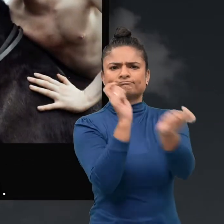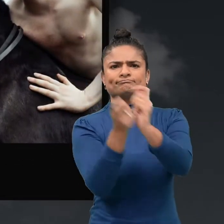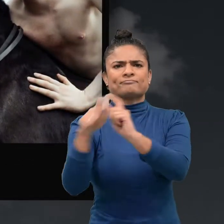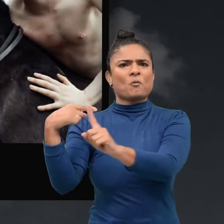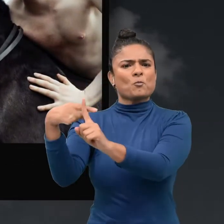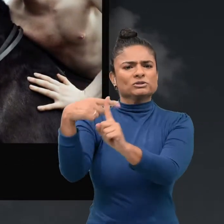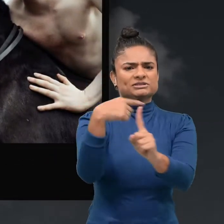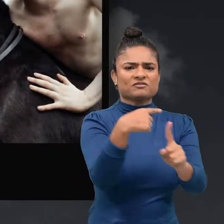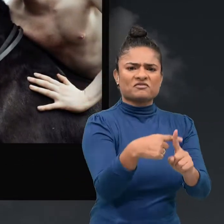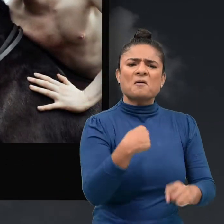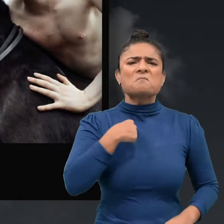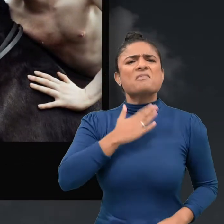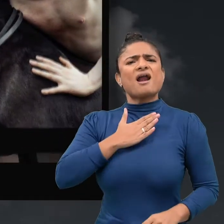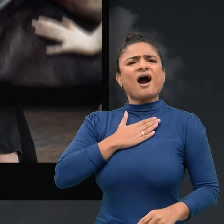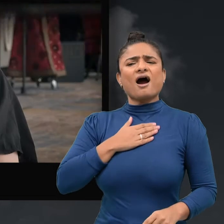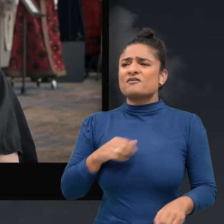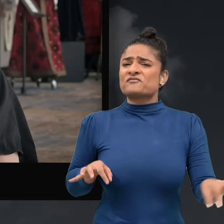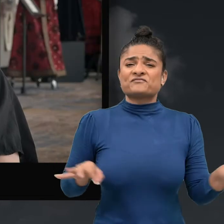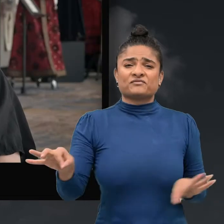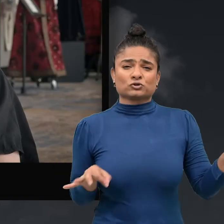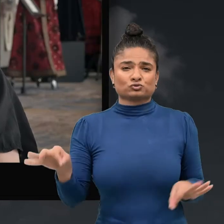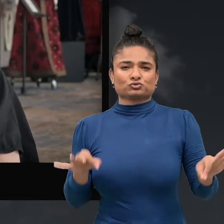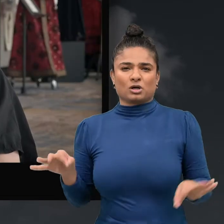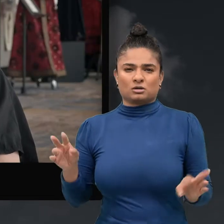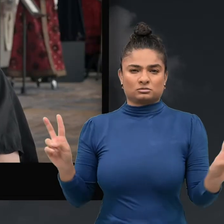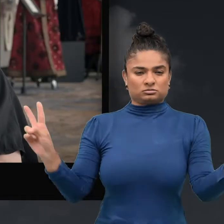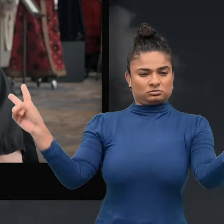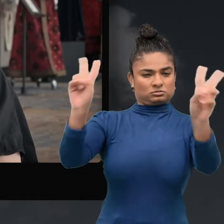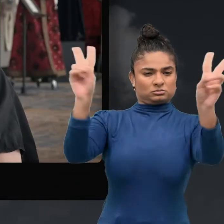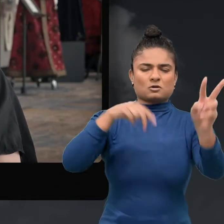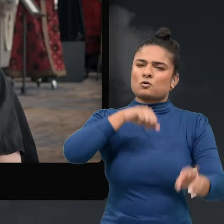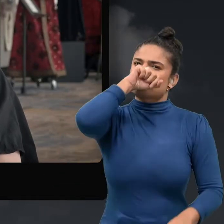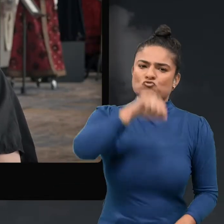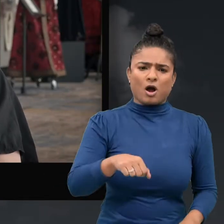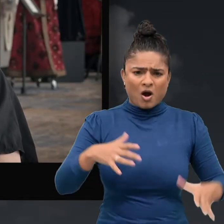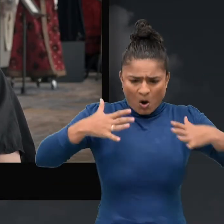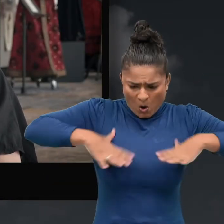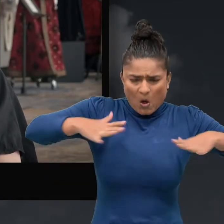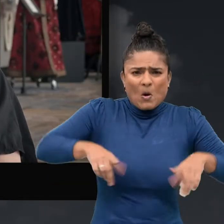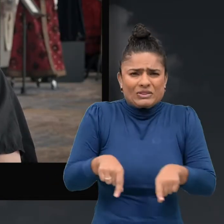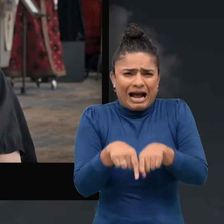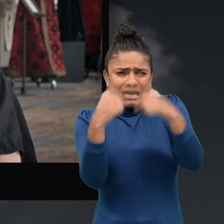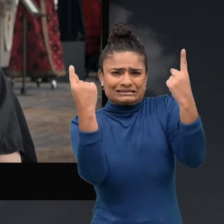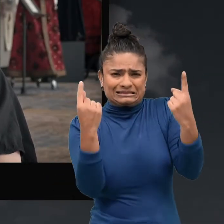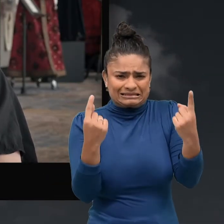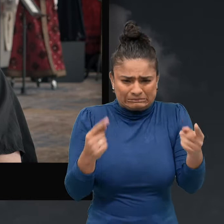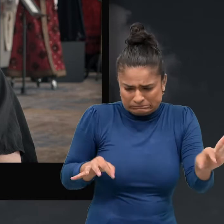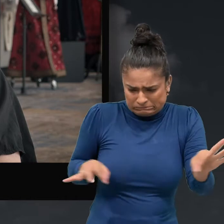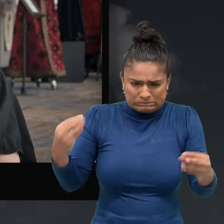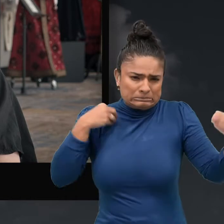are perceived. I felt like I was always doing like the high fashion work. I was always